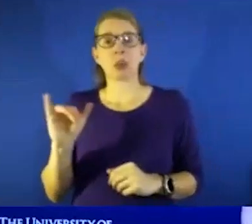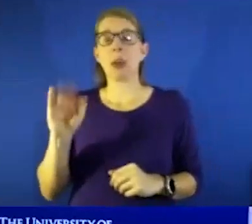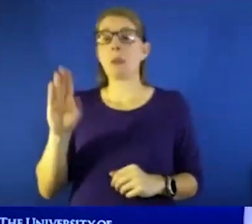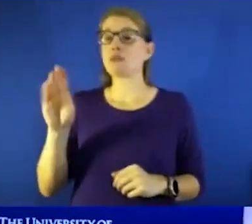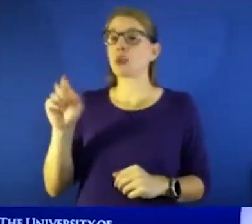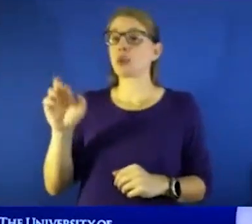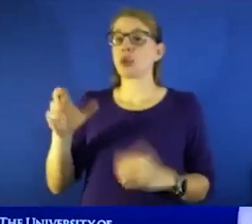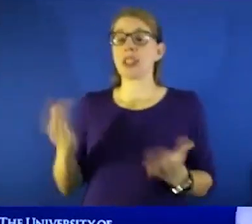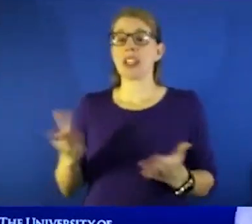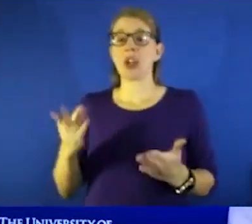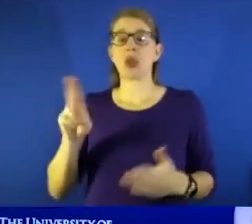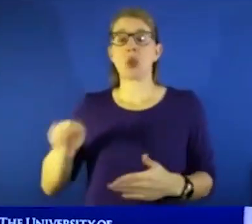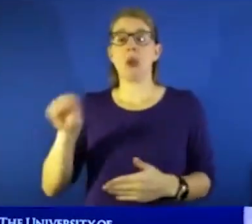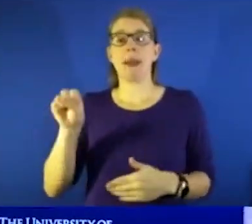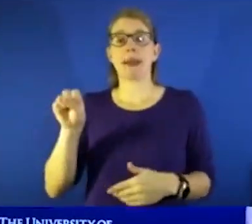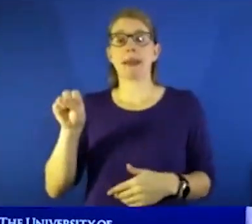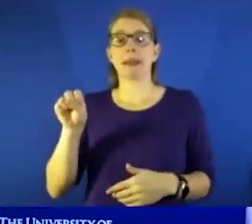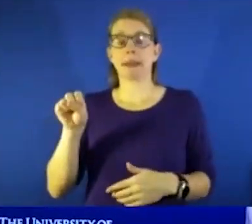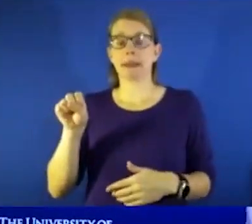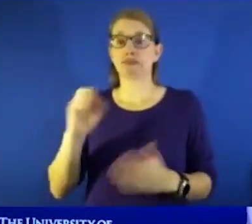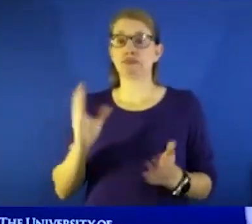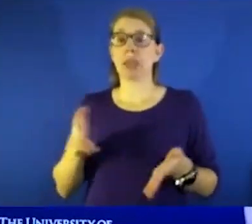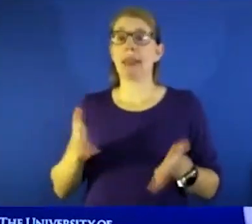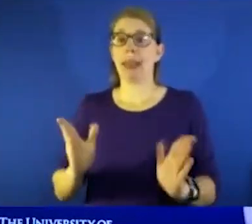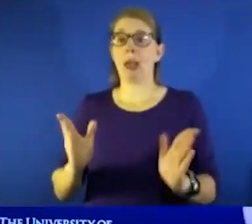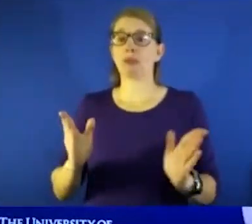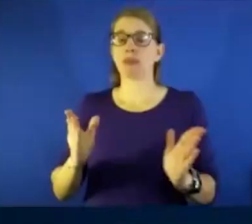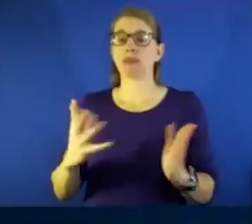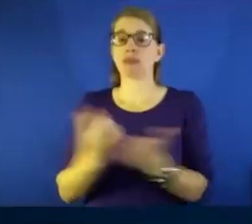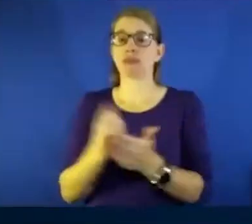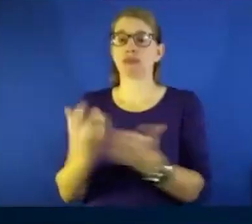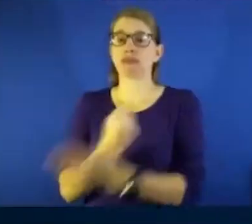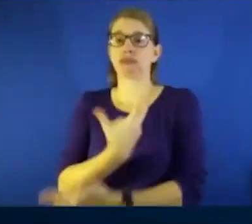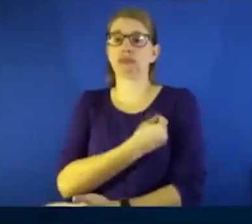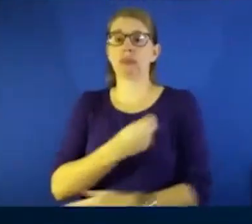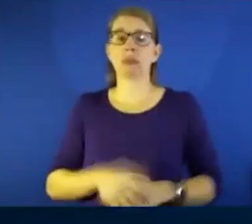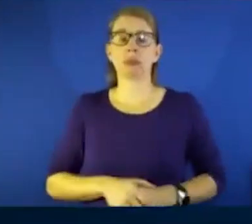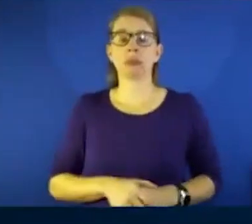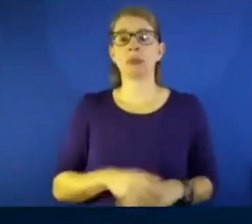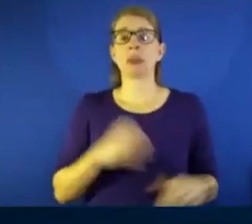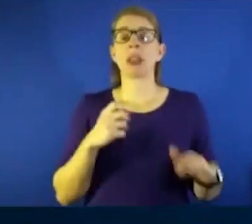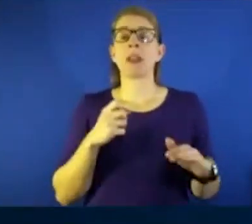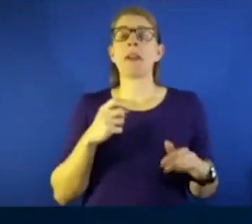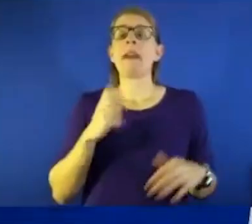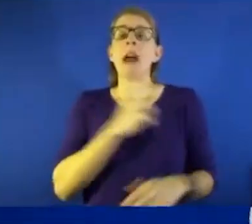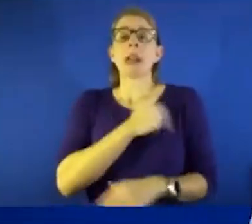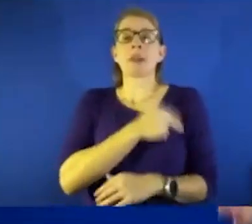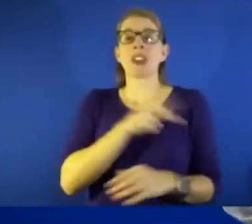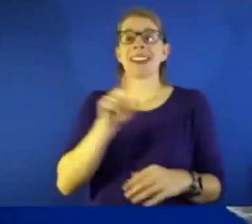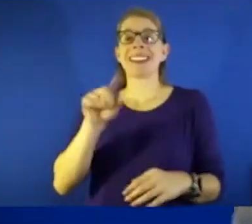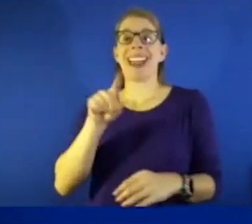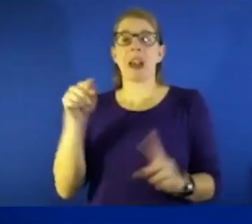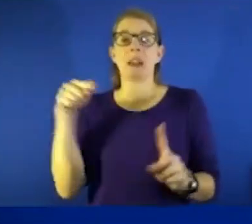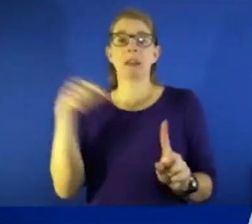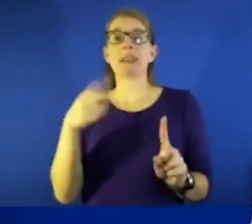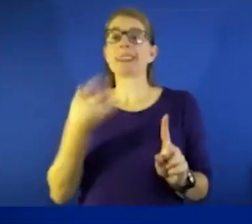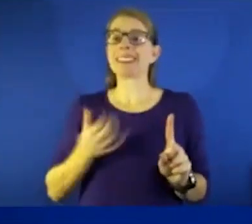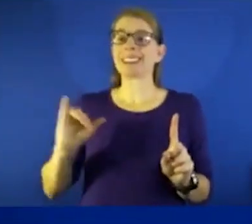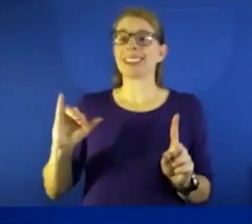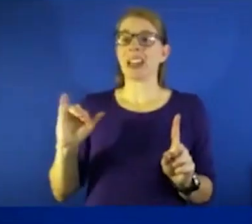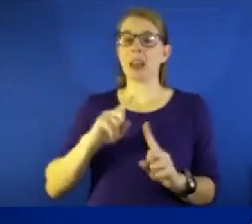United States are being allowed. And it's interesting, when you look at the hospitalization data, it is still about 80